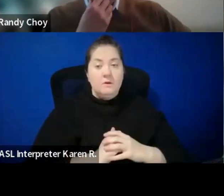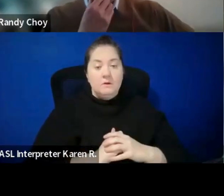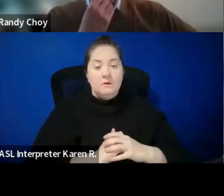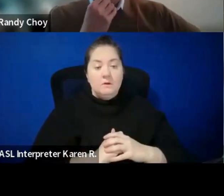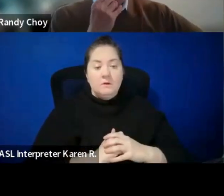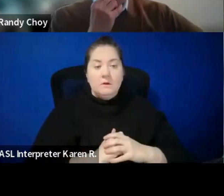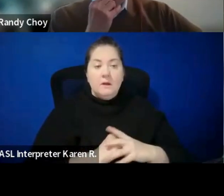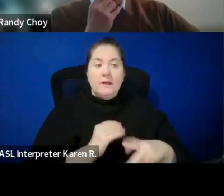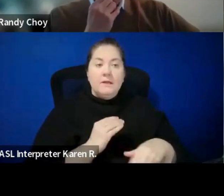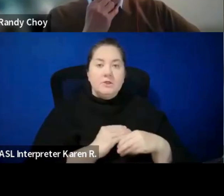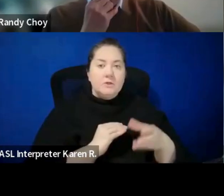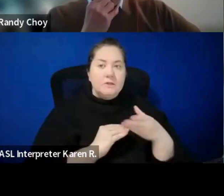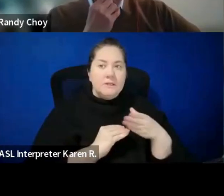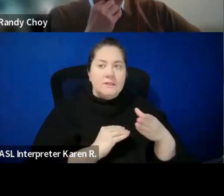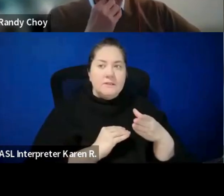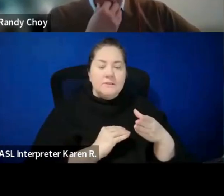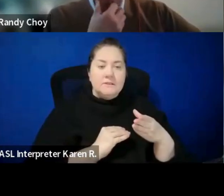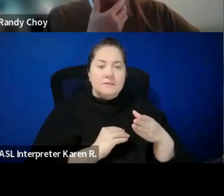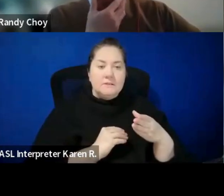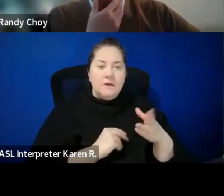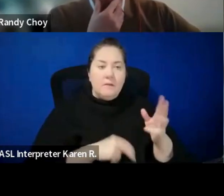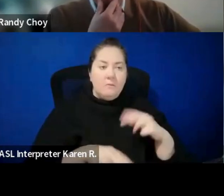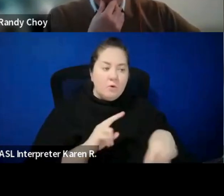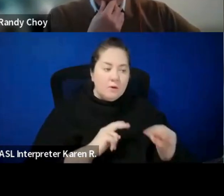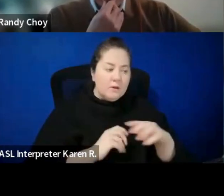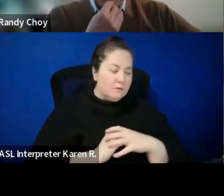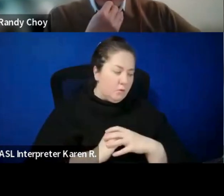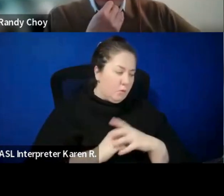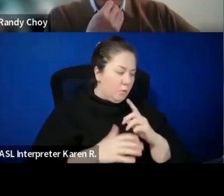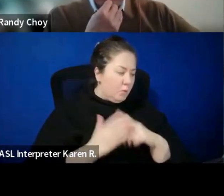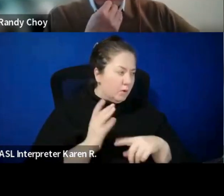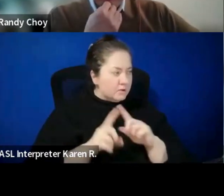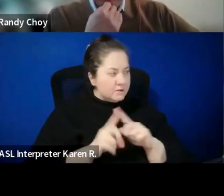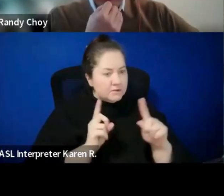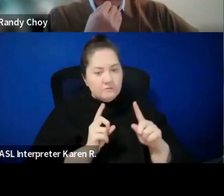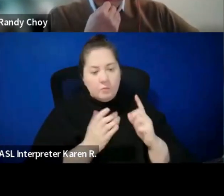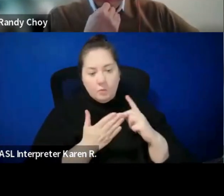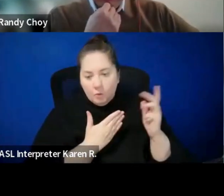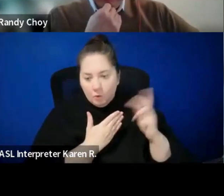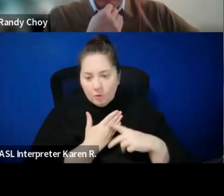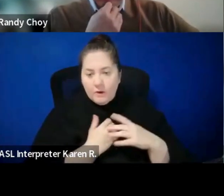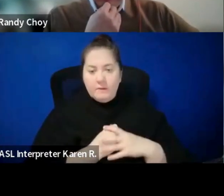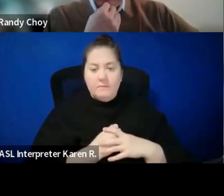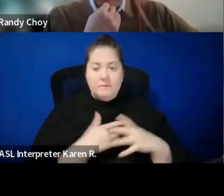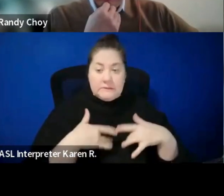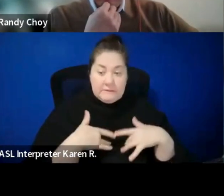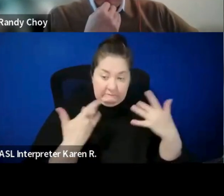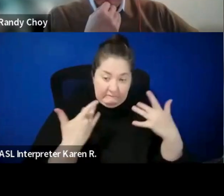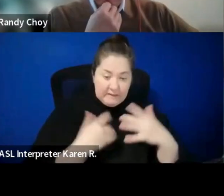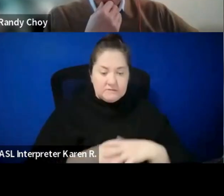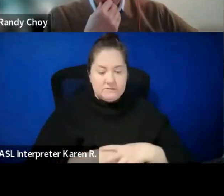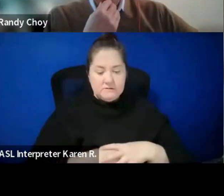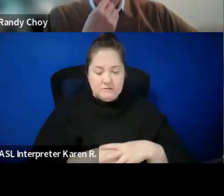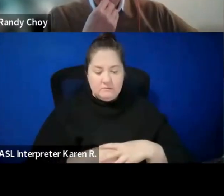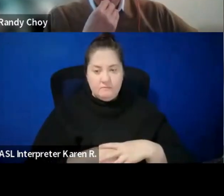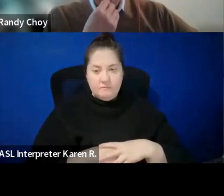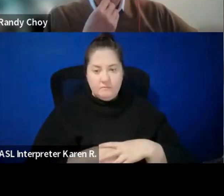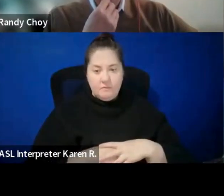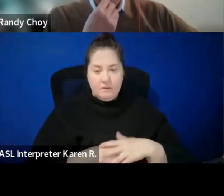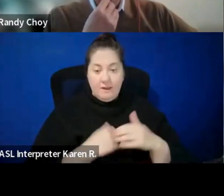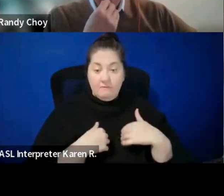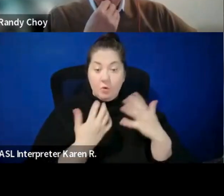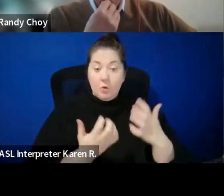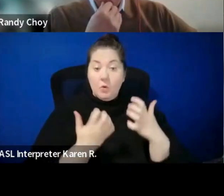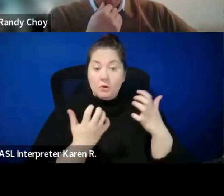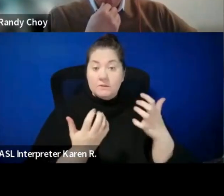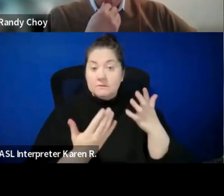I think additional things that I'm really looking at are what are the different programs or events where I have a audience